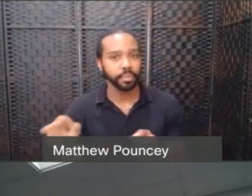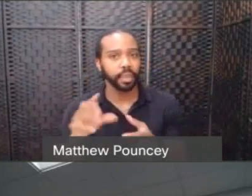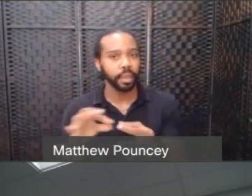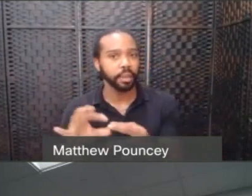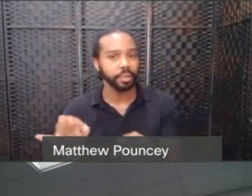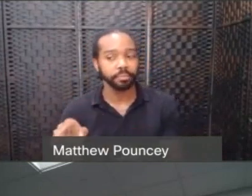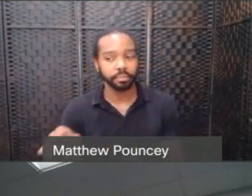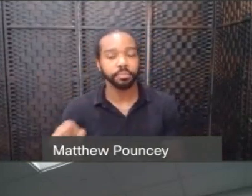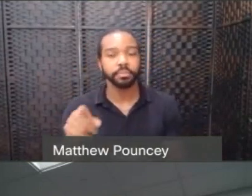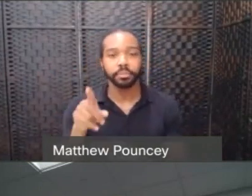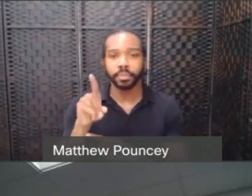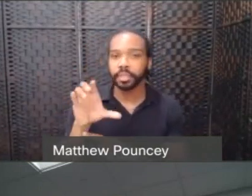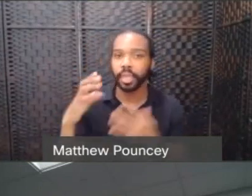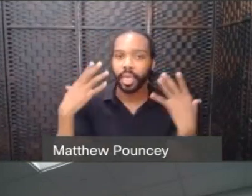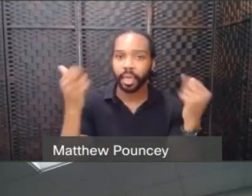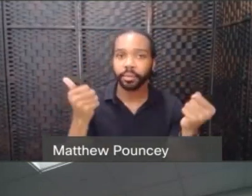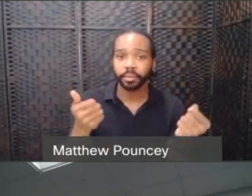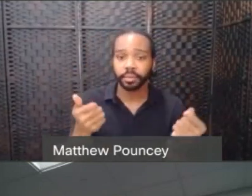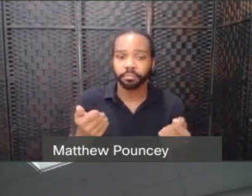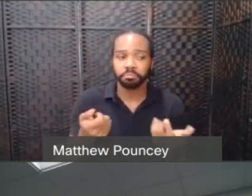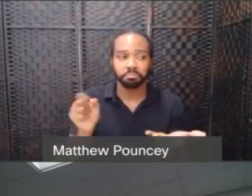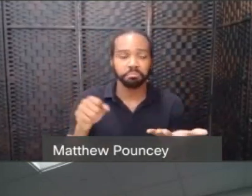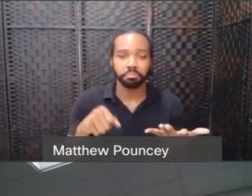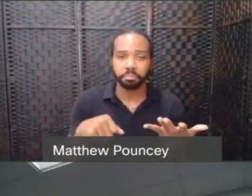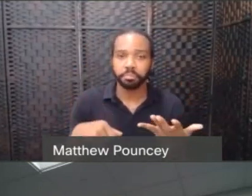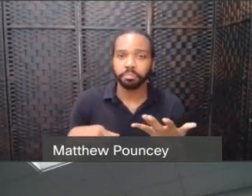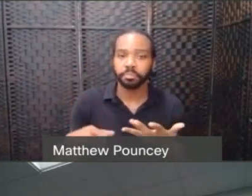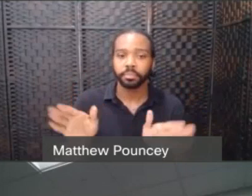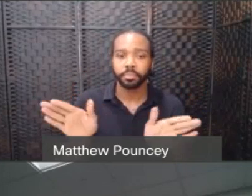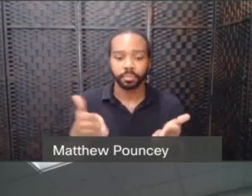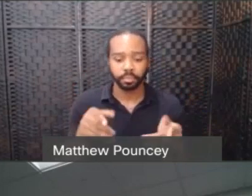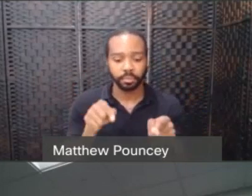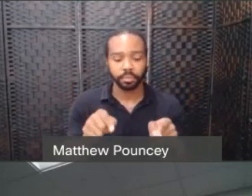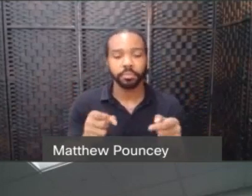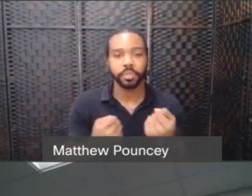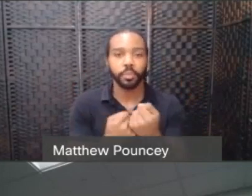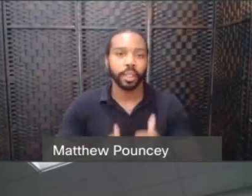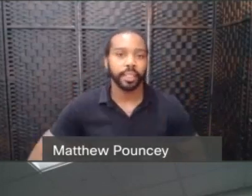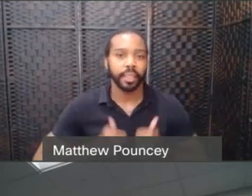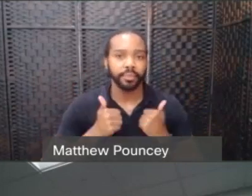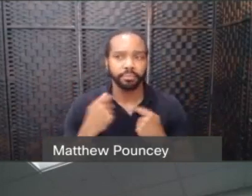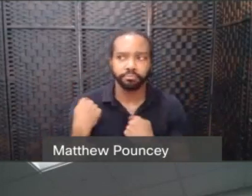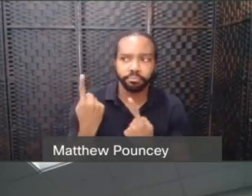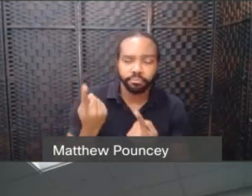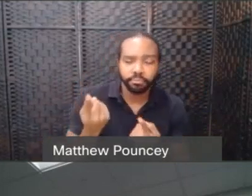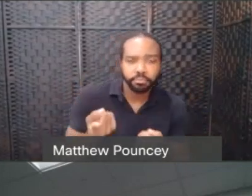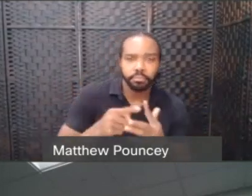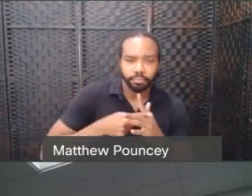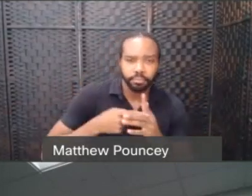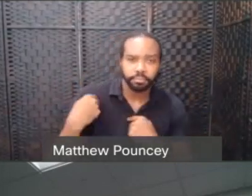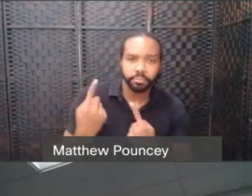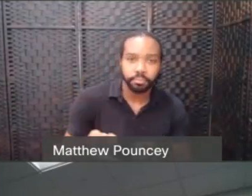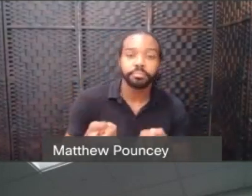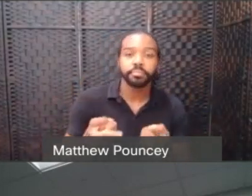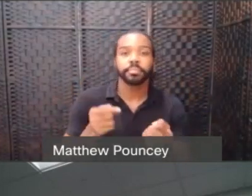That is, DC Health has been treating supported living from the start as though supported livings are DC